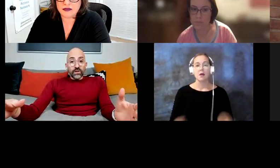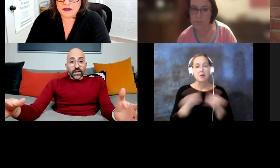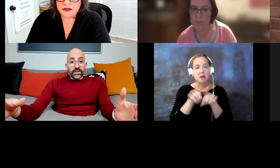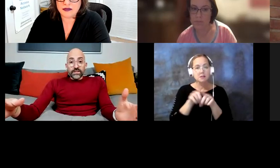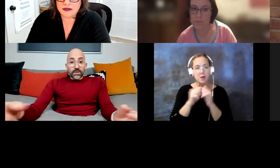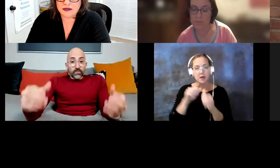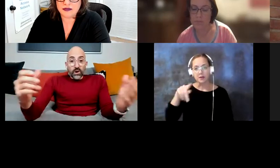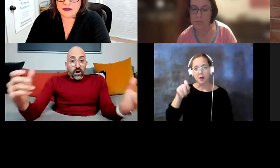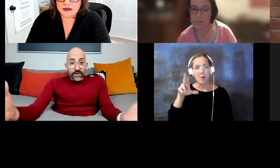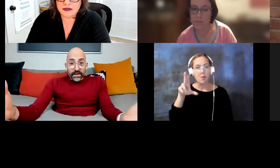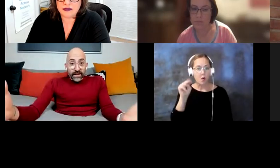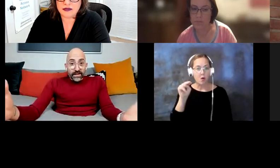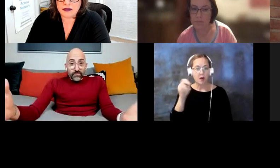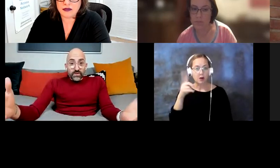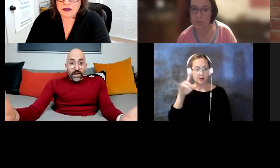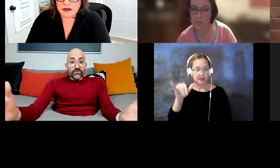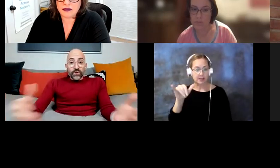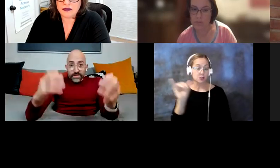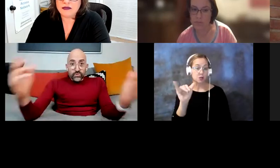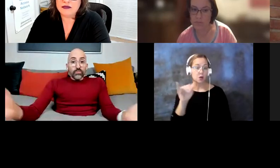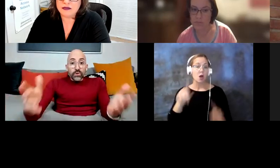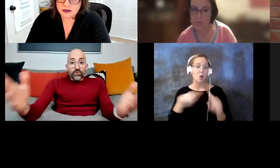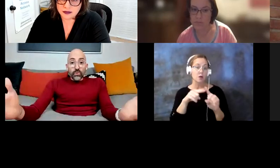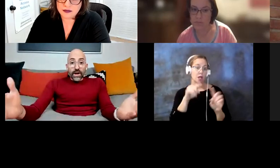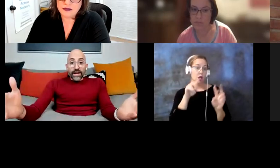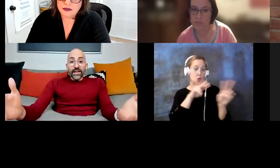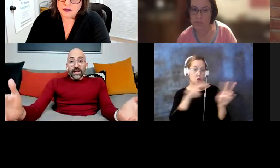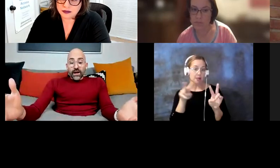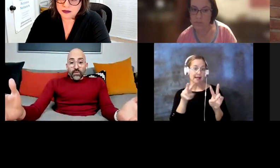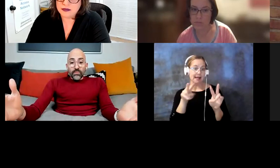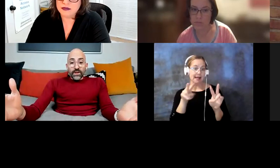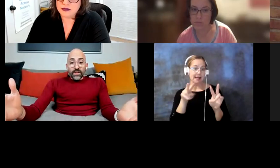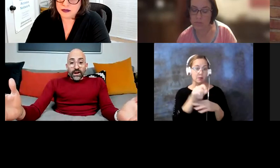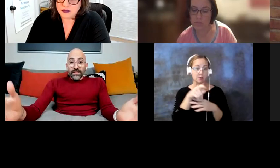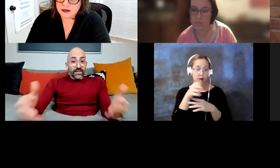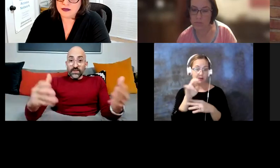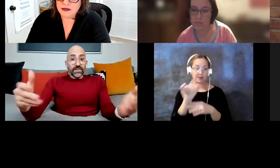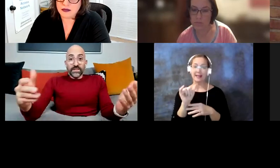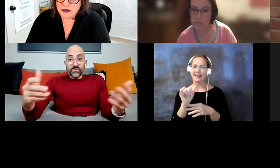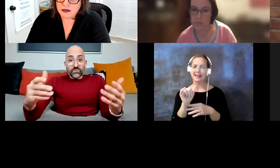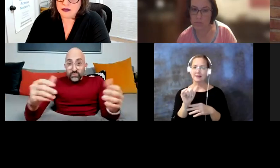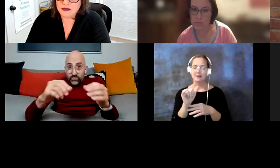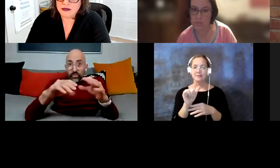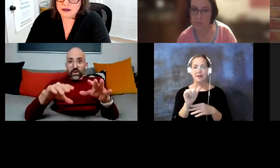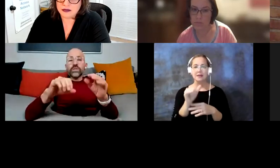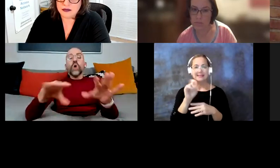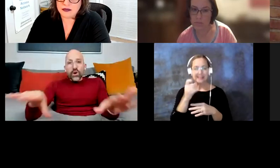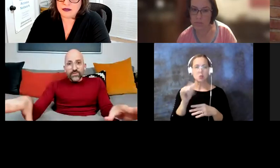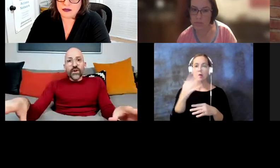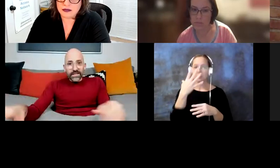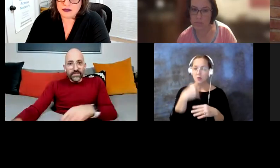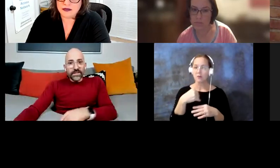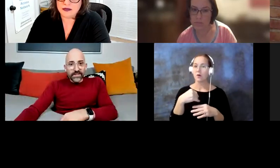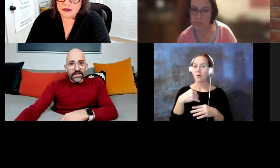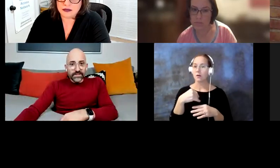well, looking at disabled pornography in a respectful, consensual, beautiful way, I think is something that it's